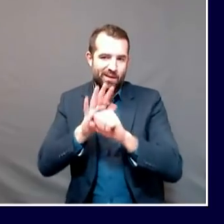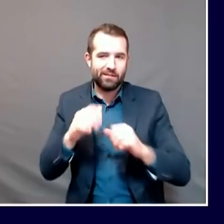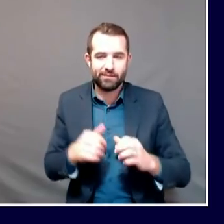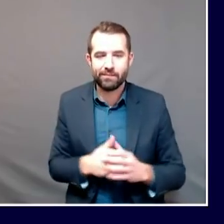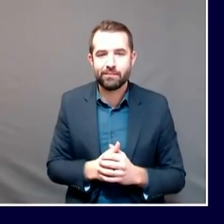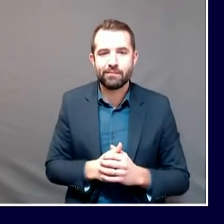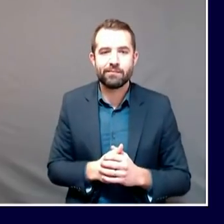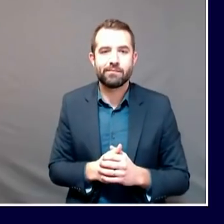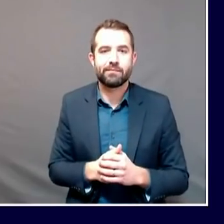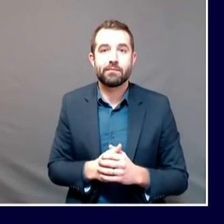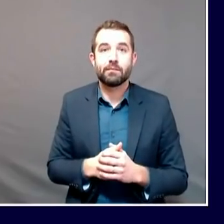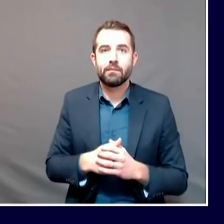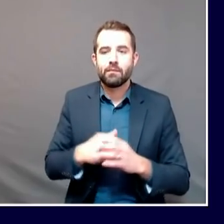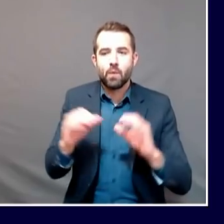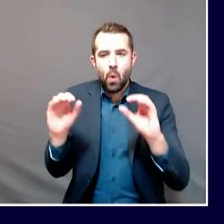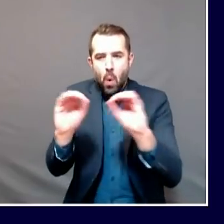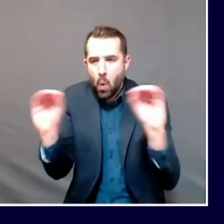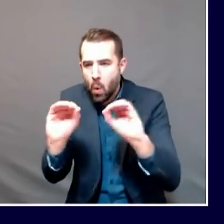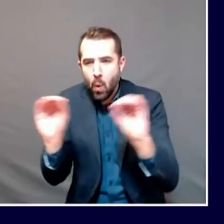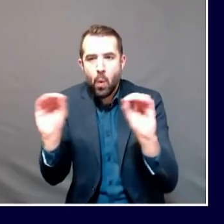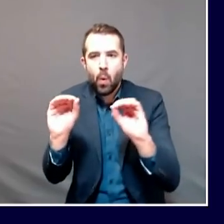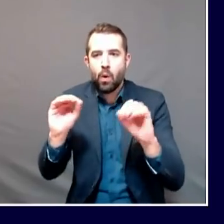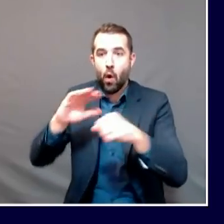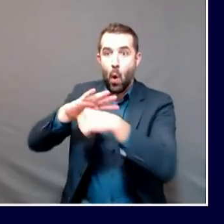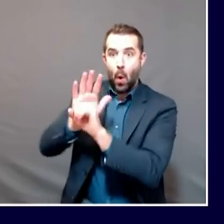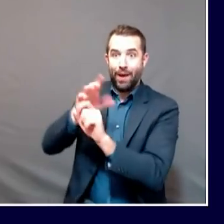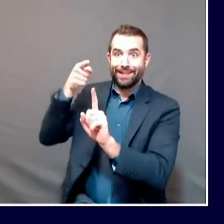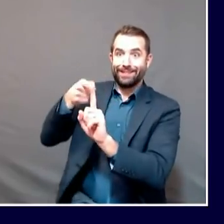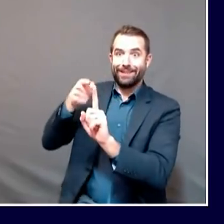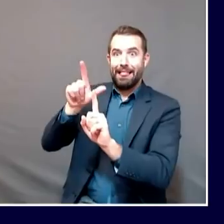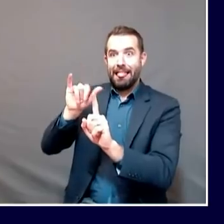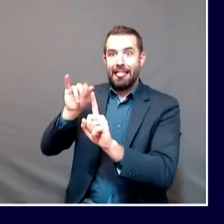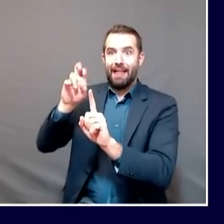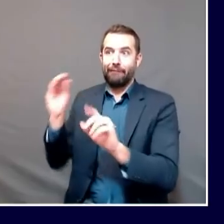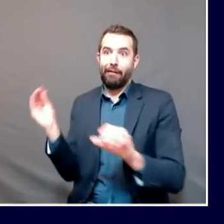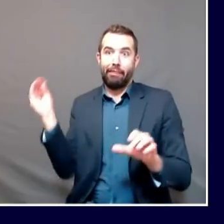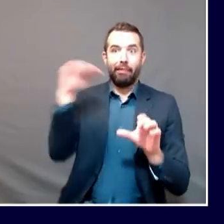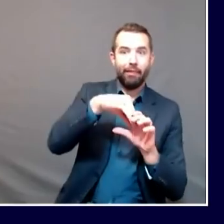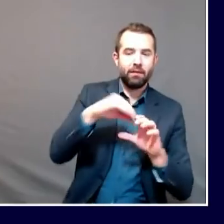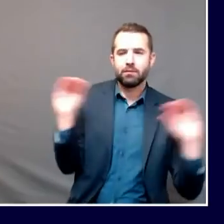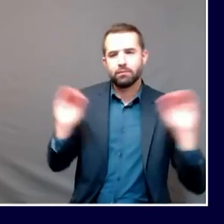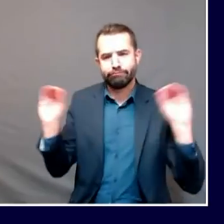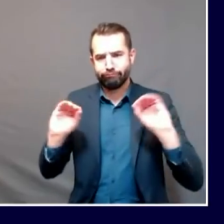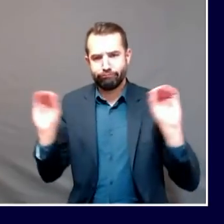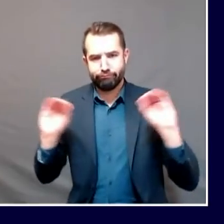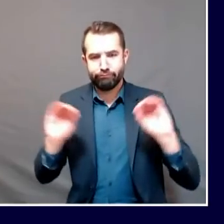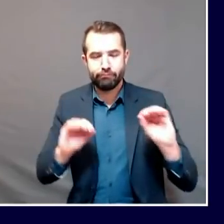cannot get COVID-19 from the vaccine at all.